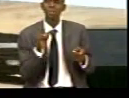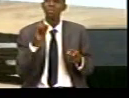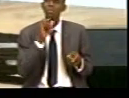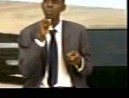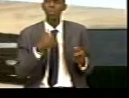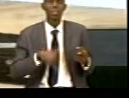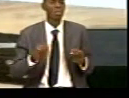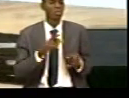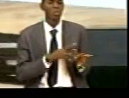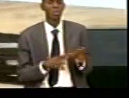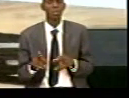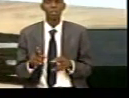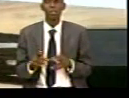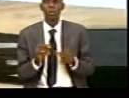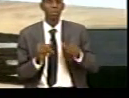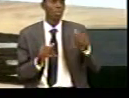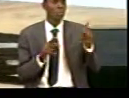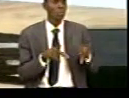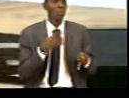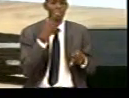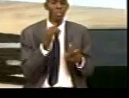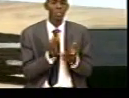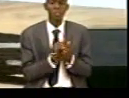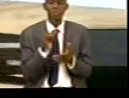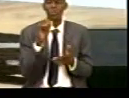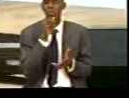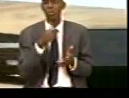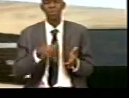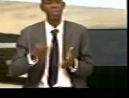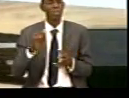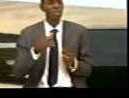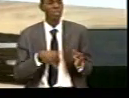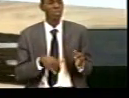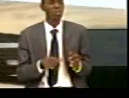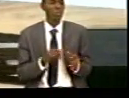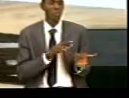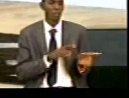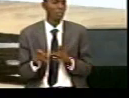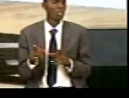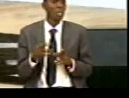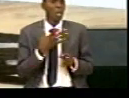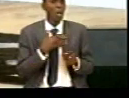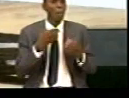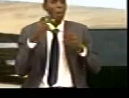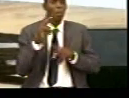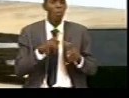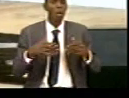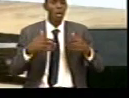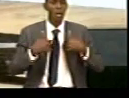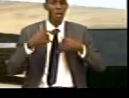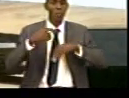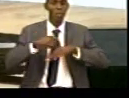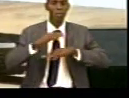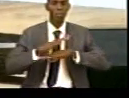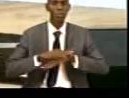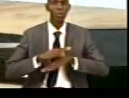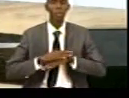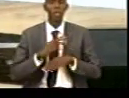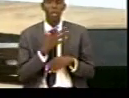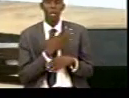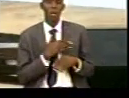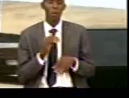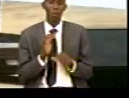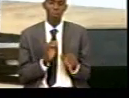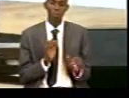and such said it's not ready yet. 1,000 people, they have different timetables and they're walking according to their timetable.